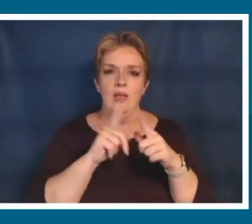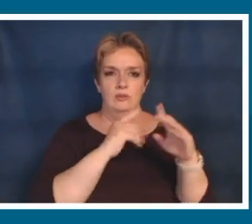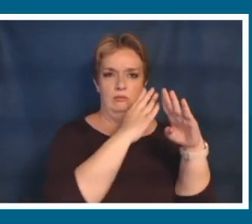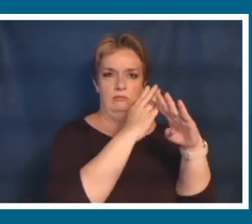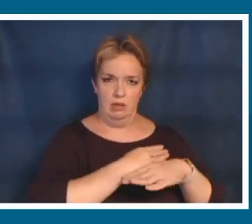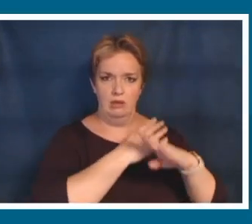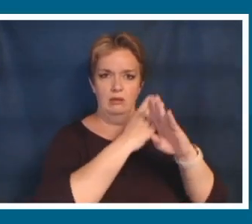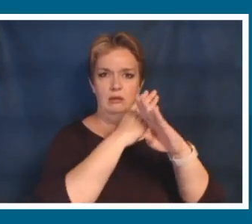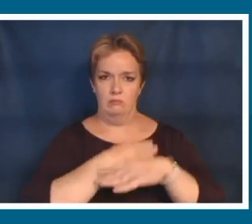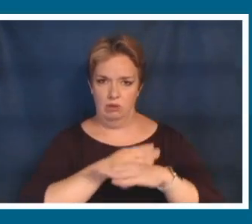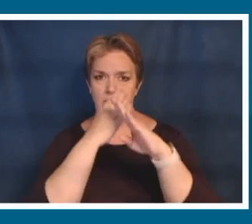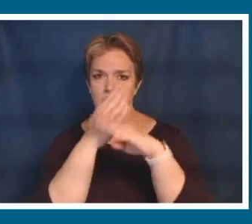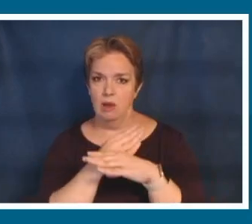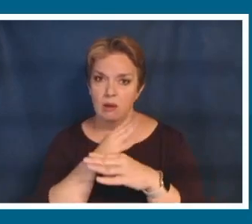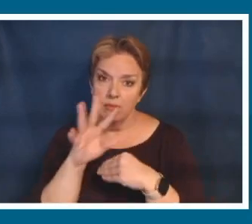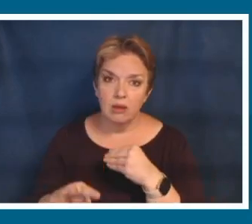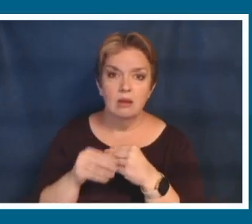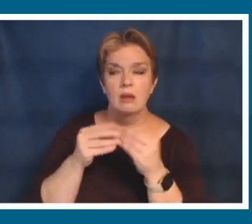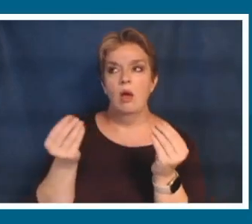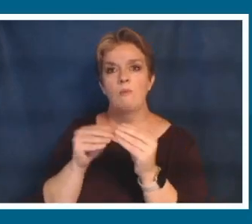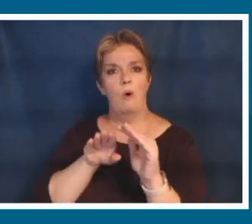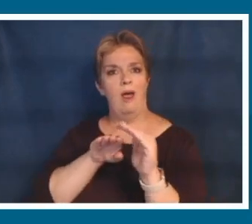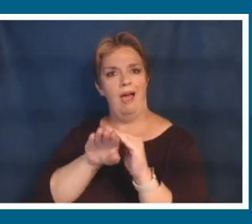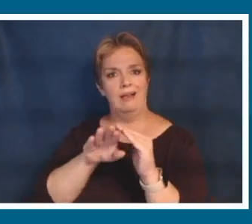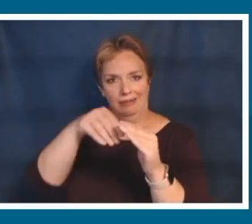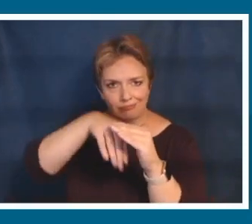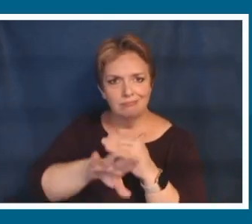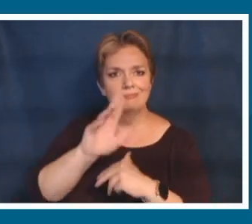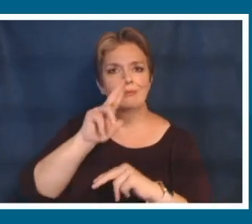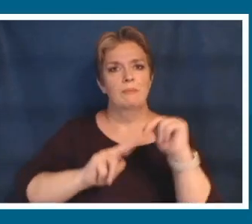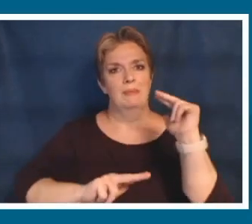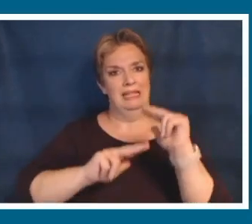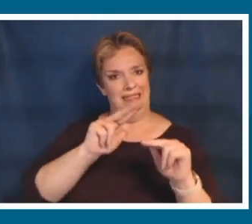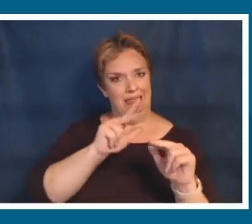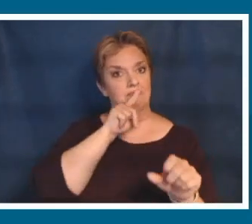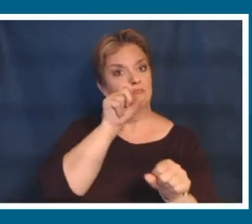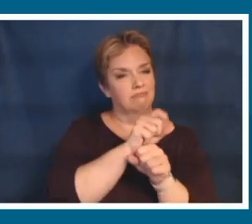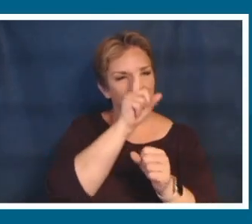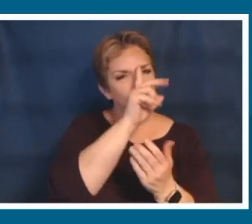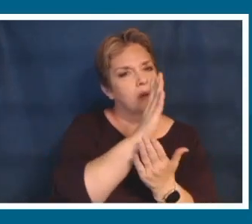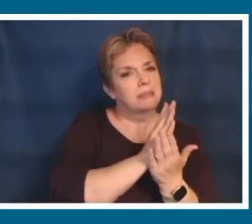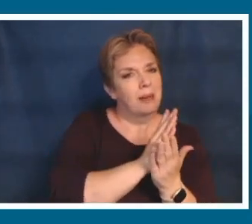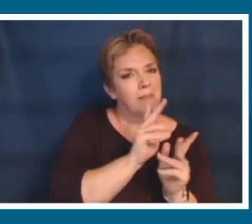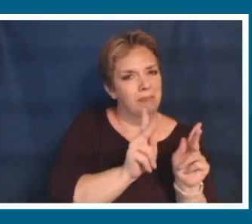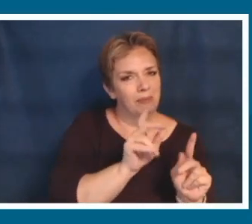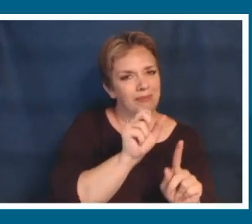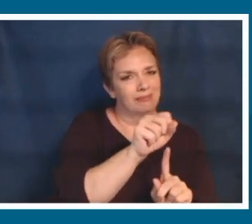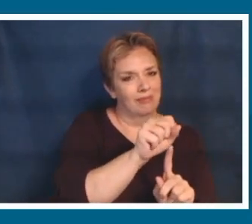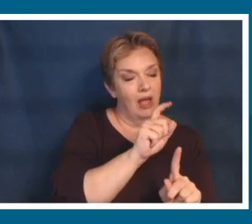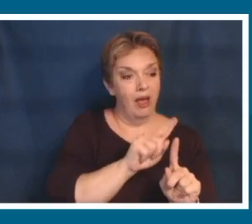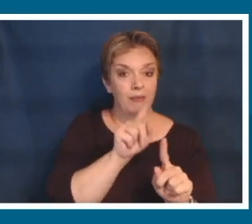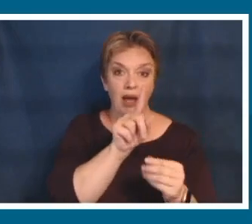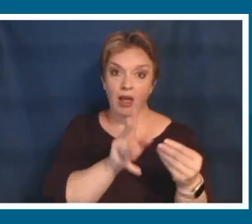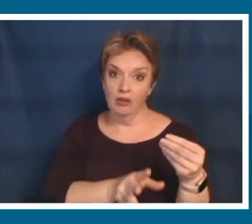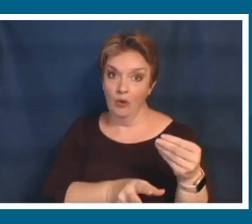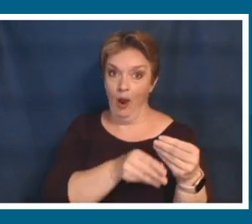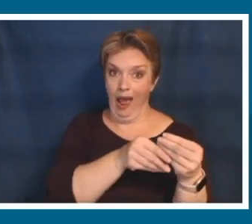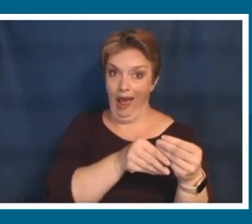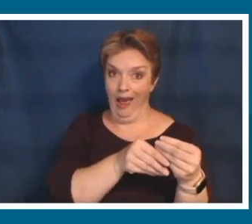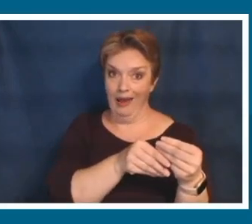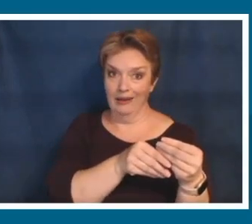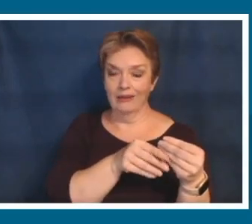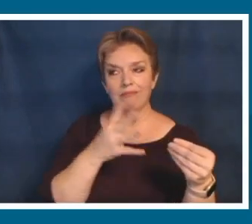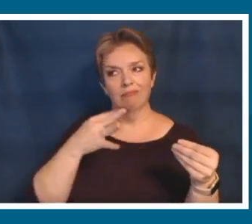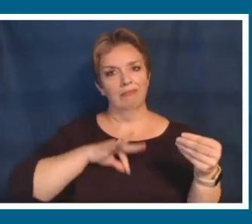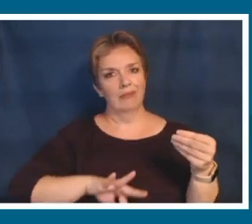barriers and adding access to buildings, particularly for some people, but we find that when you add those features to buildings,